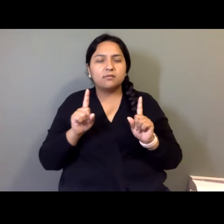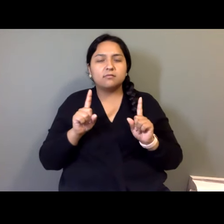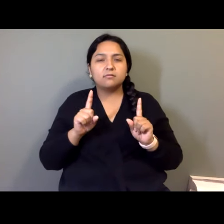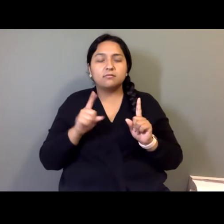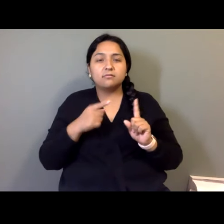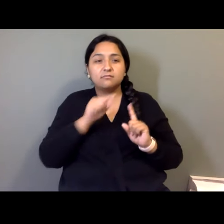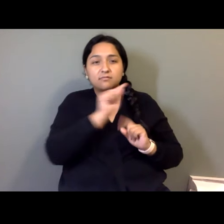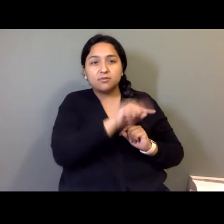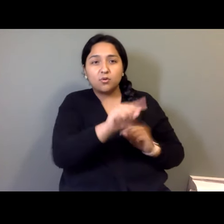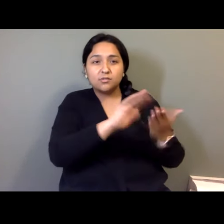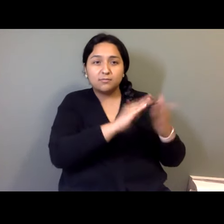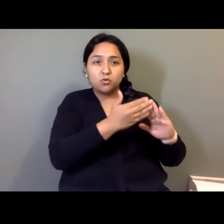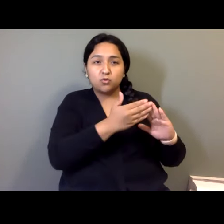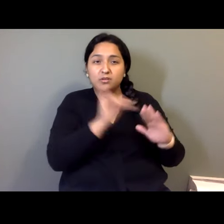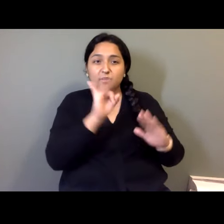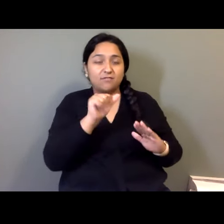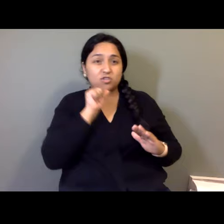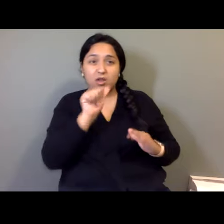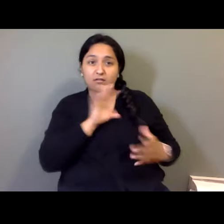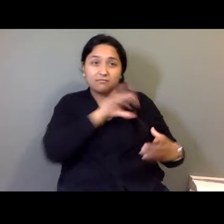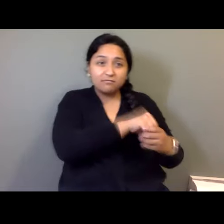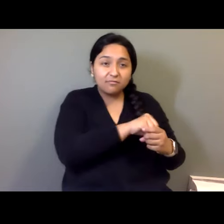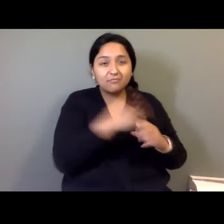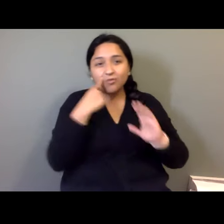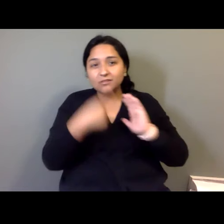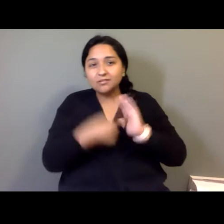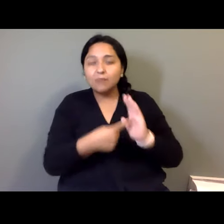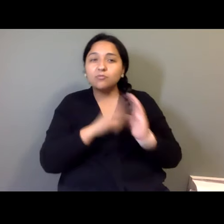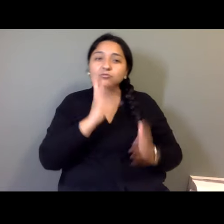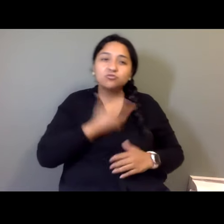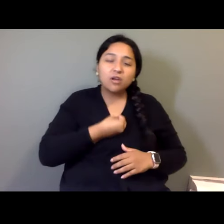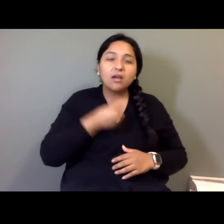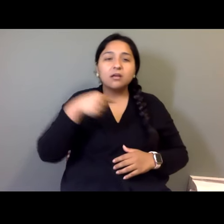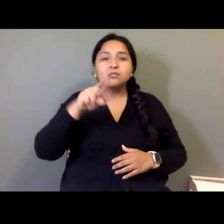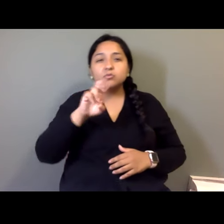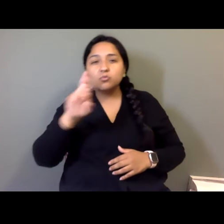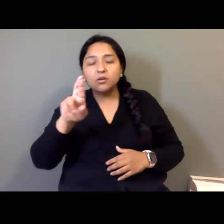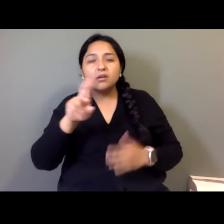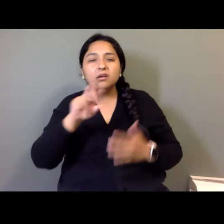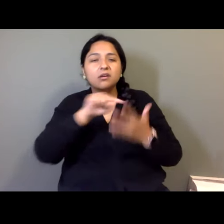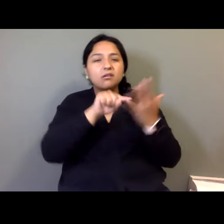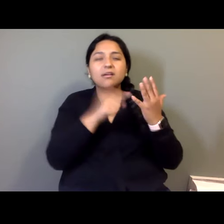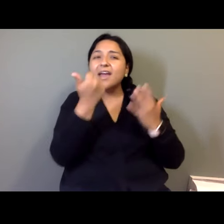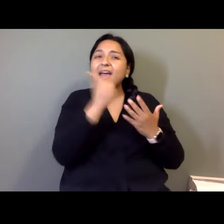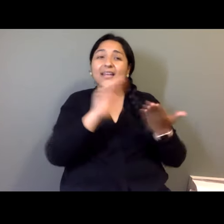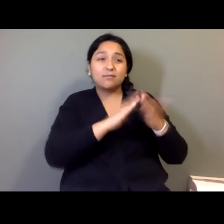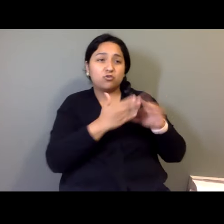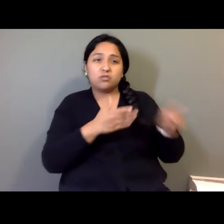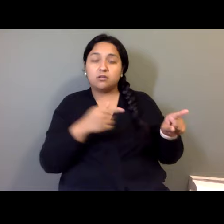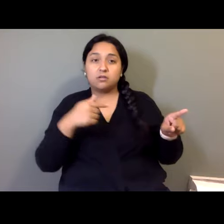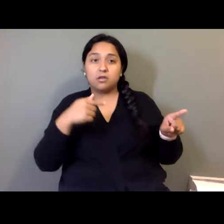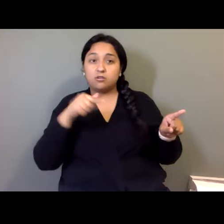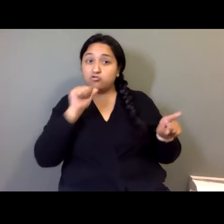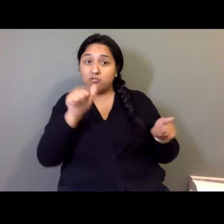that's not yours, whether that's the trans community, the queer community, any community that's not yours, the disabled community, we need